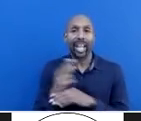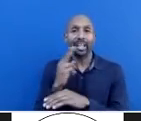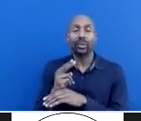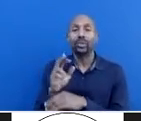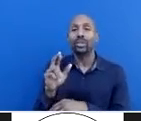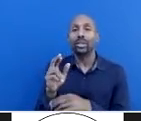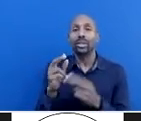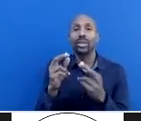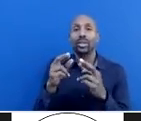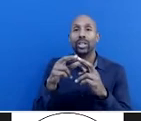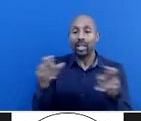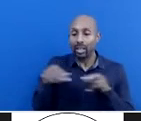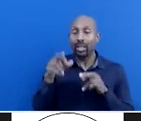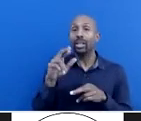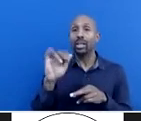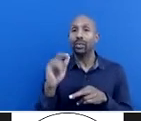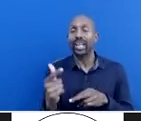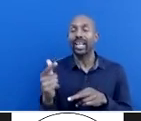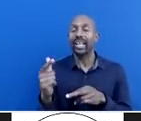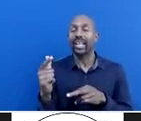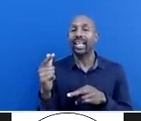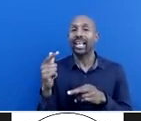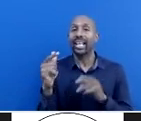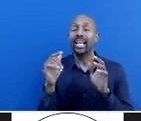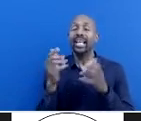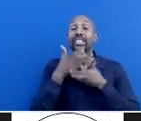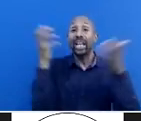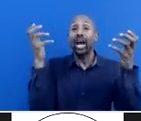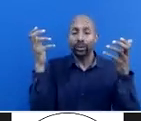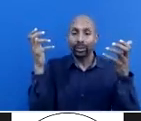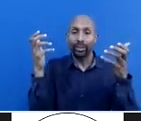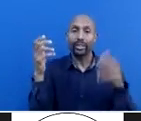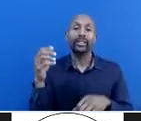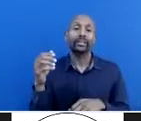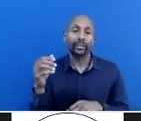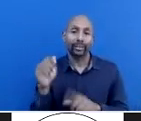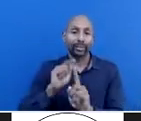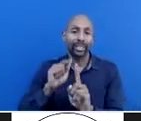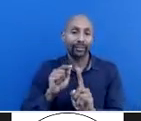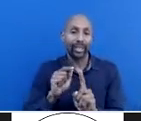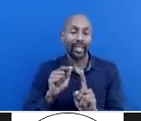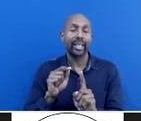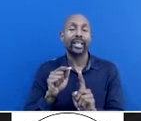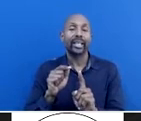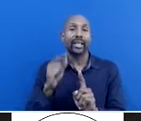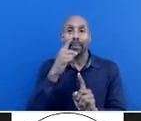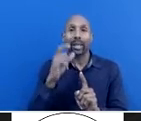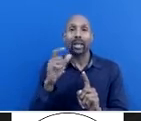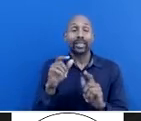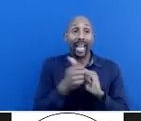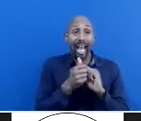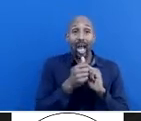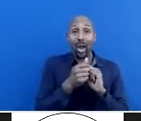the production of Blackness, that goes into the construction of a distinct identity for